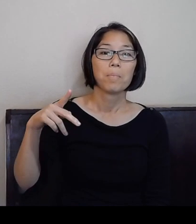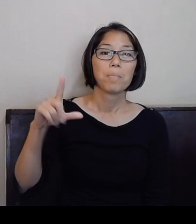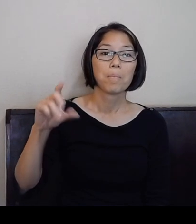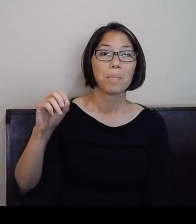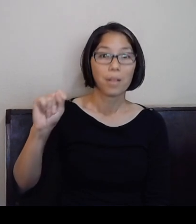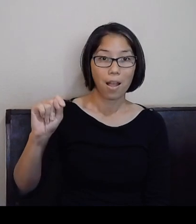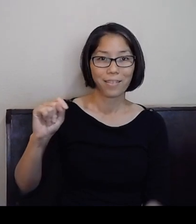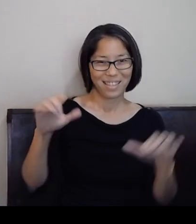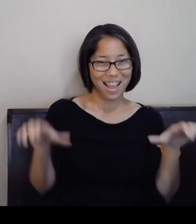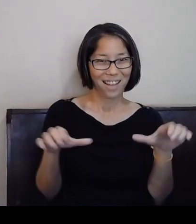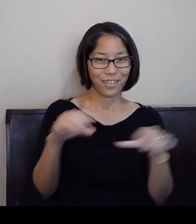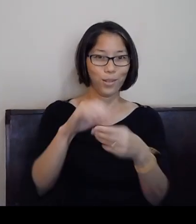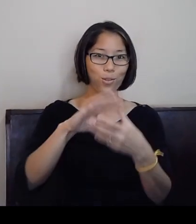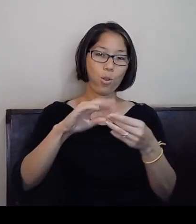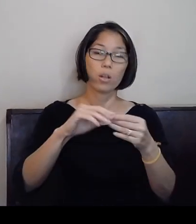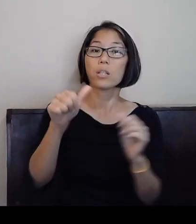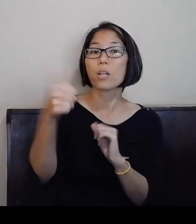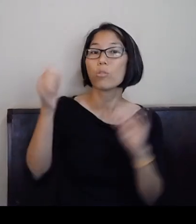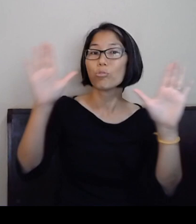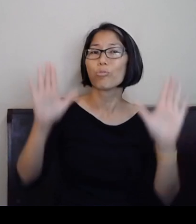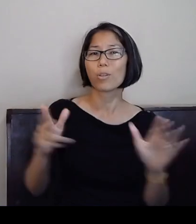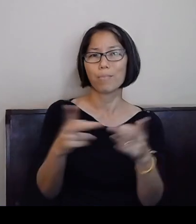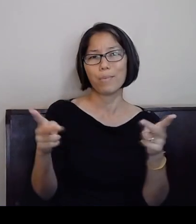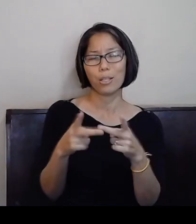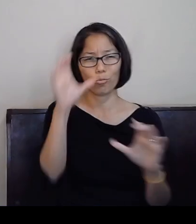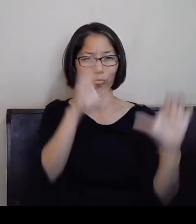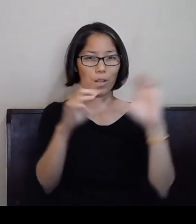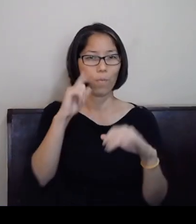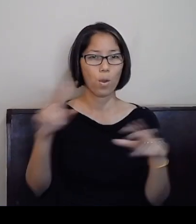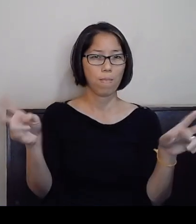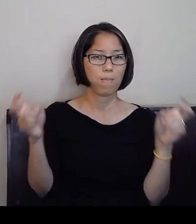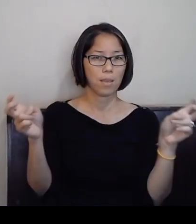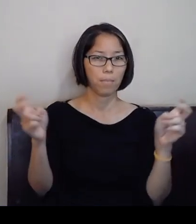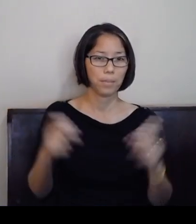Plot, the action in a story, is another great place to hunt for themes.